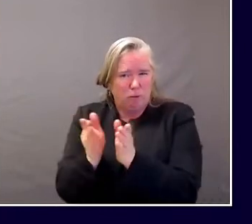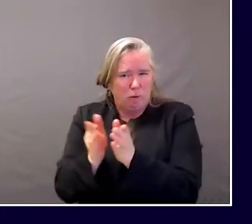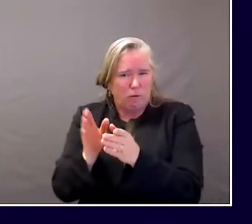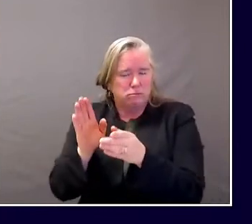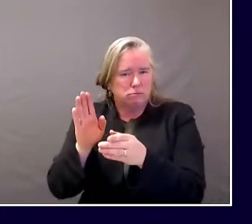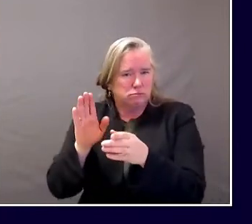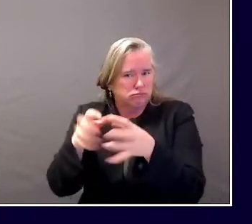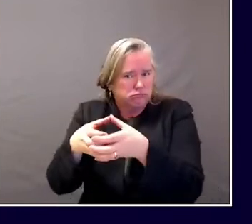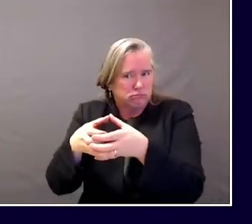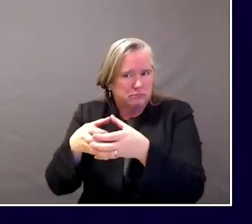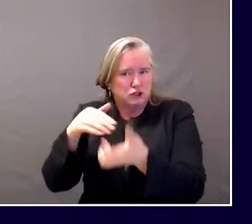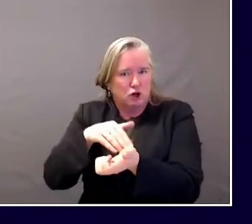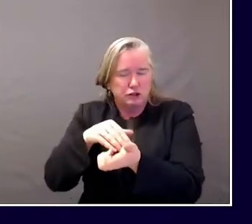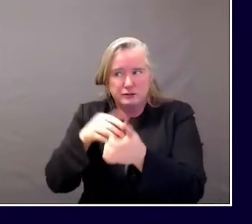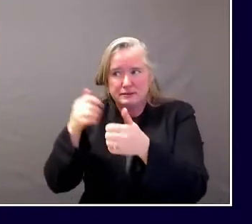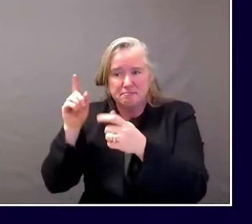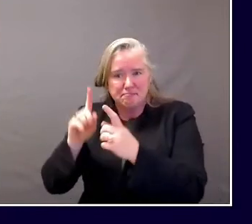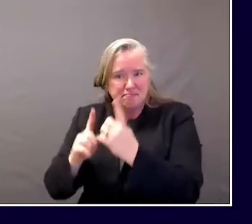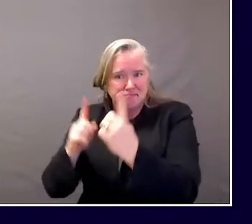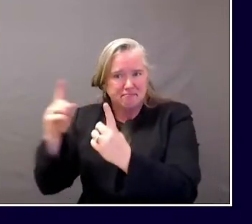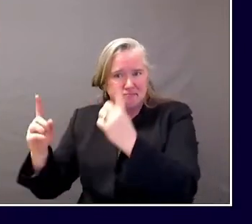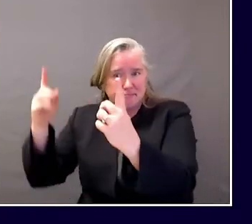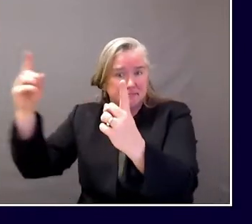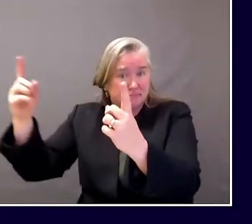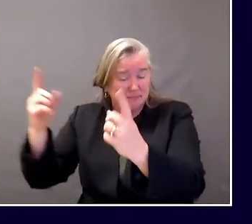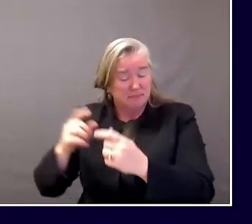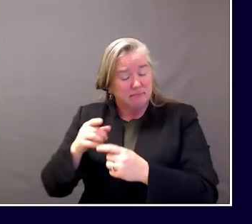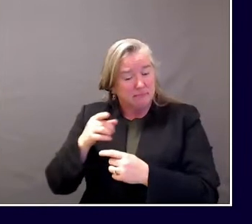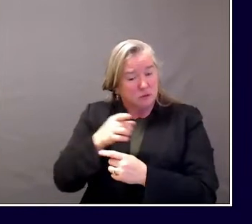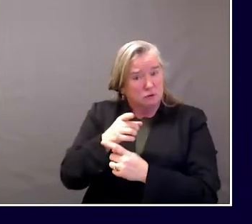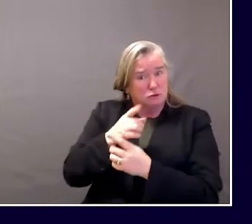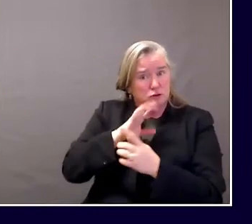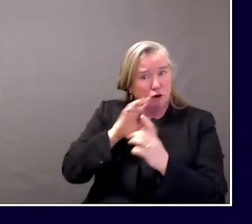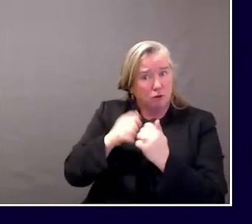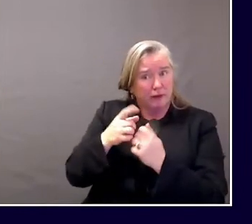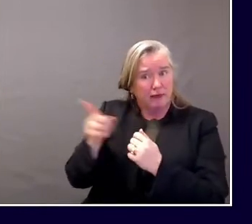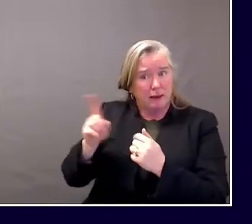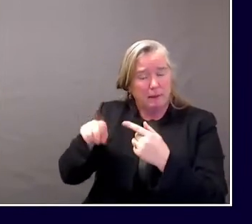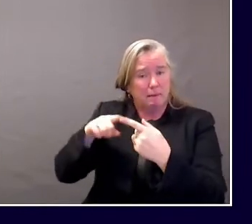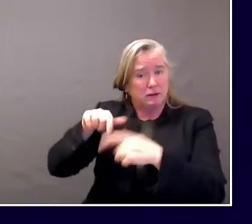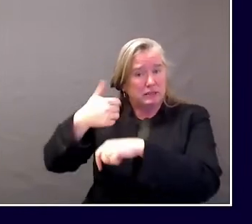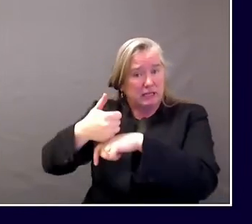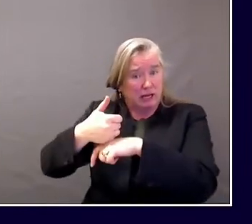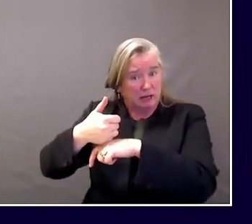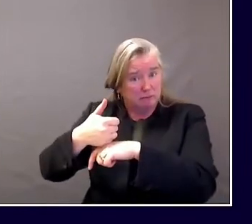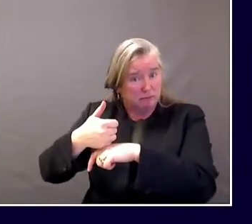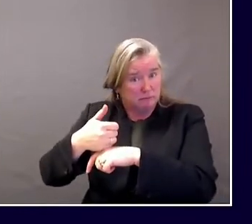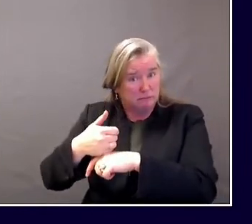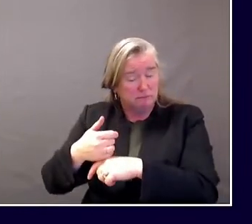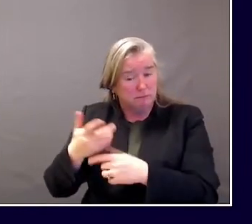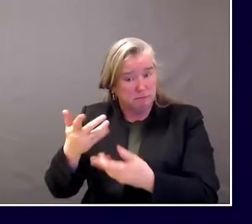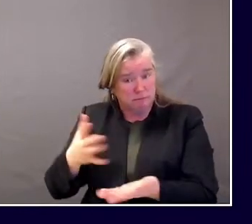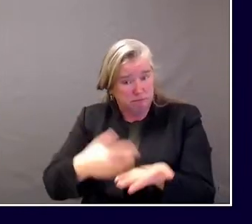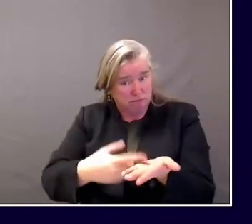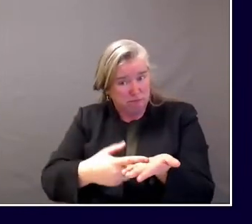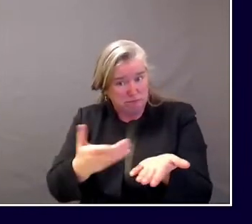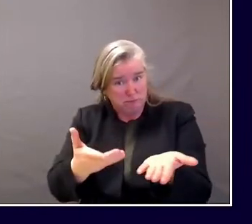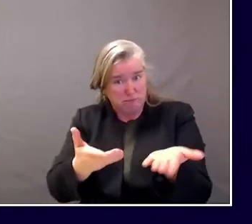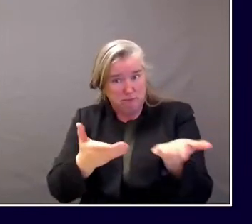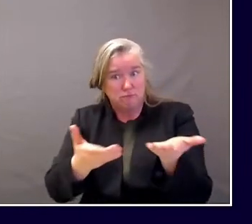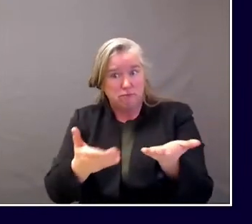maybe there were some conversations today with that group about setting up some clinics. Can you touch upon that? Sure. Commissioner